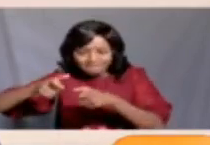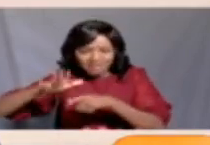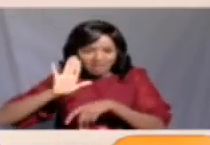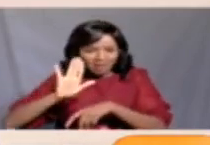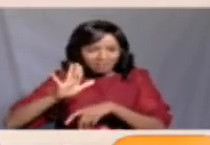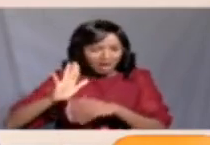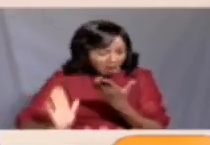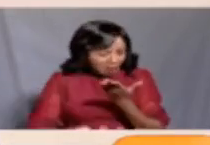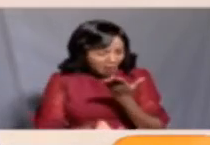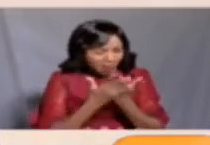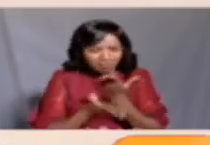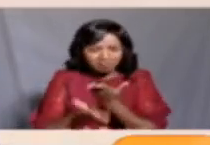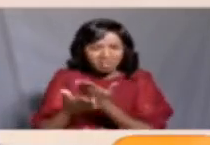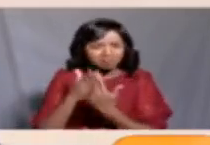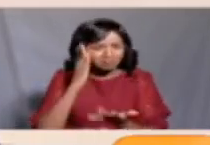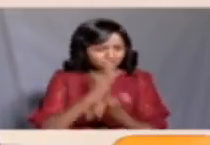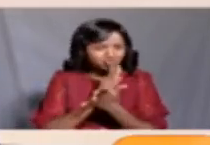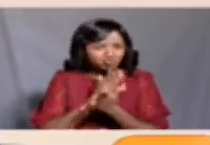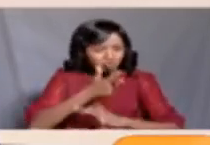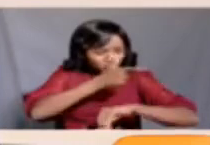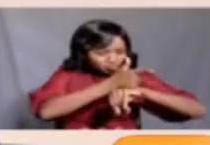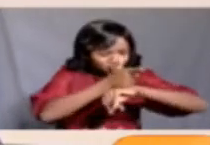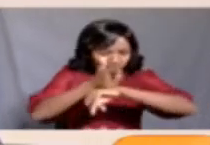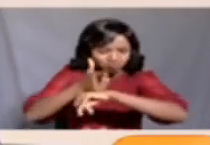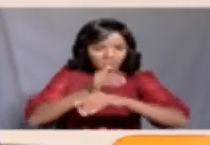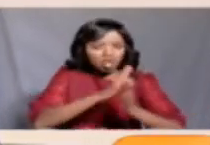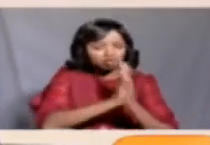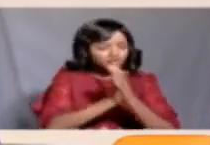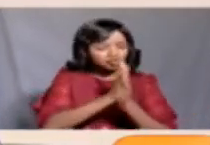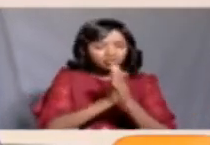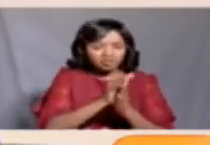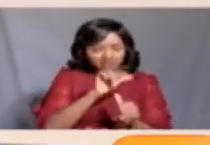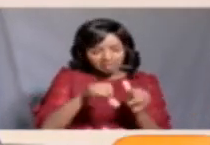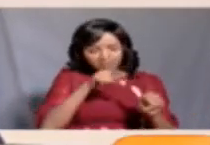job of actually covering stories like these. And so